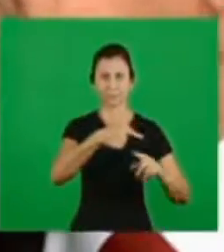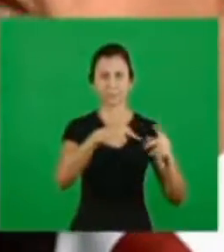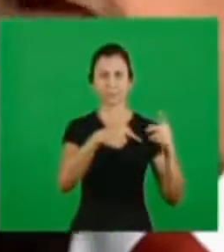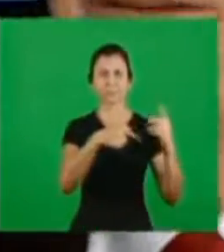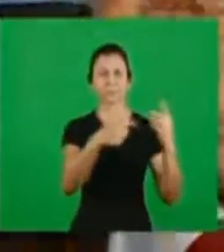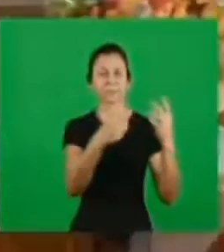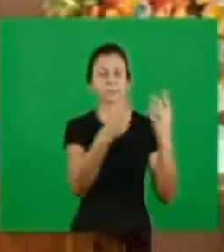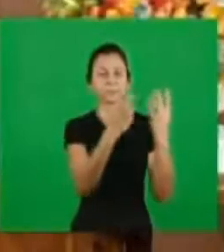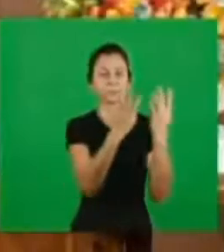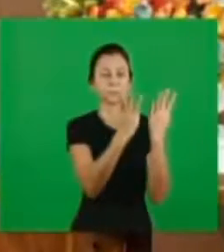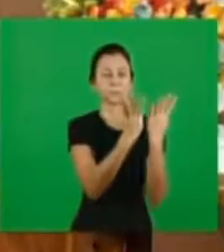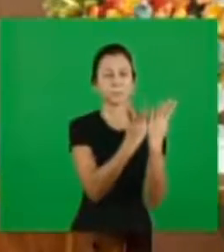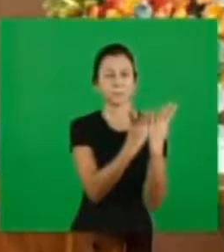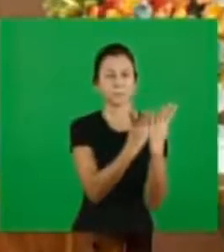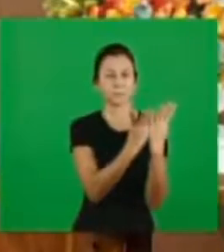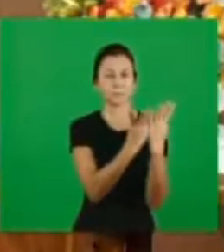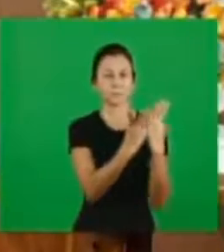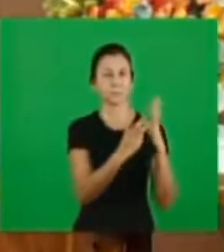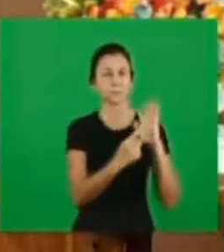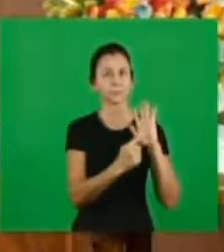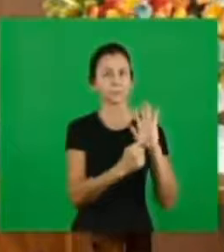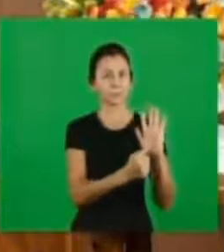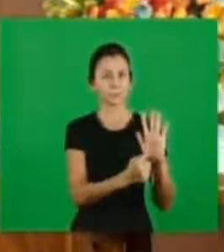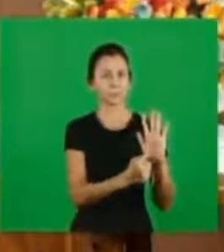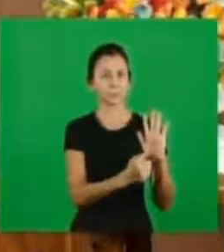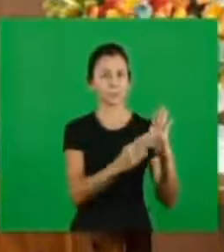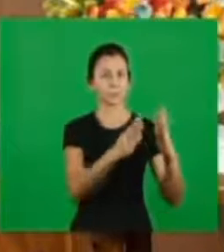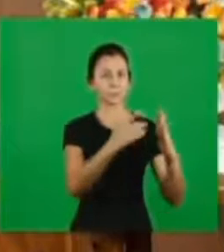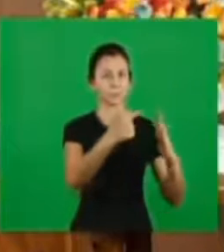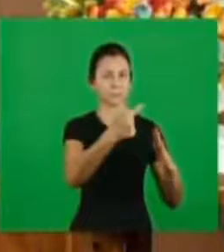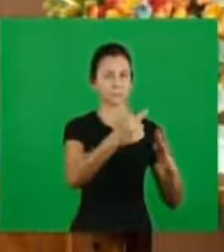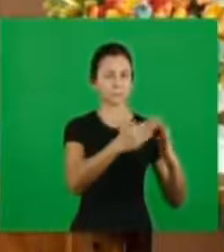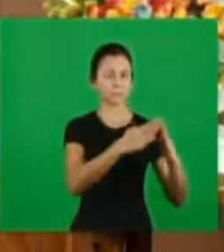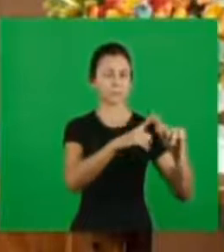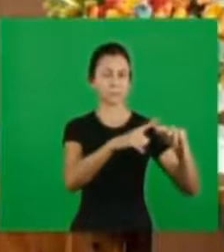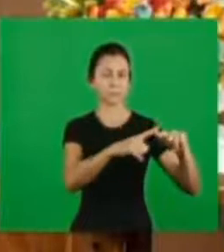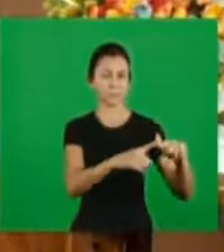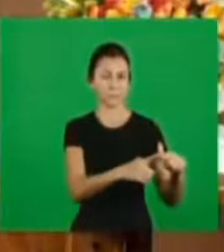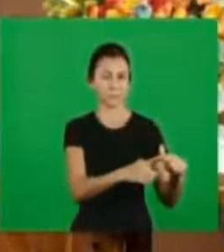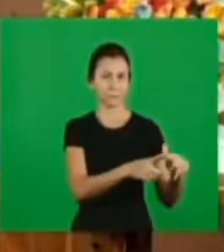churches. Exactly what is described here in the first chapter.